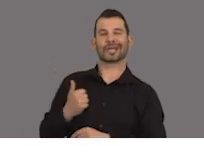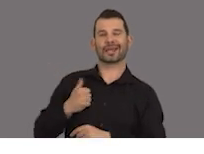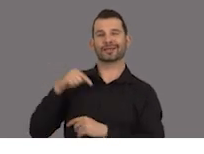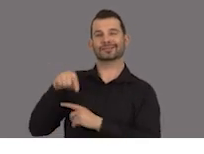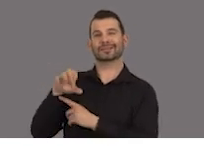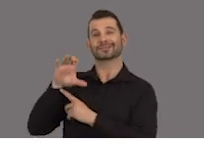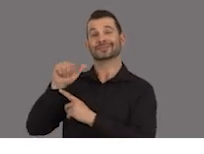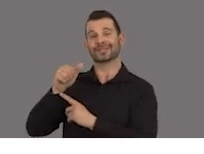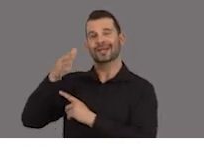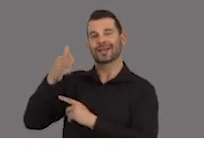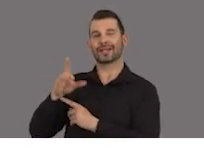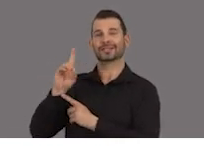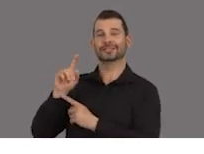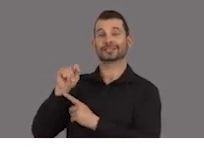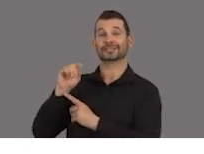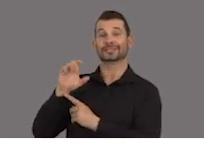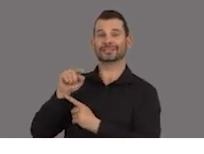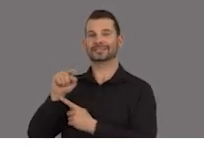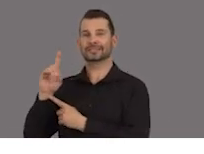at